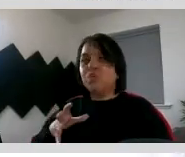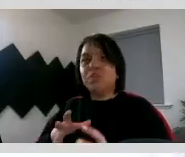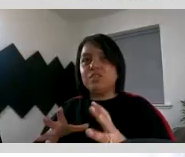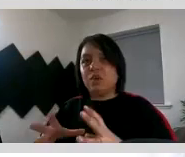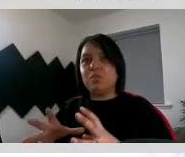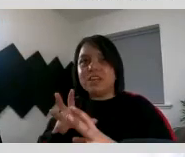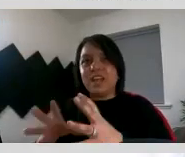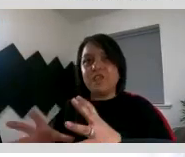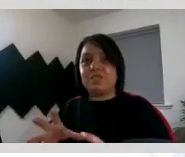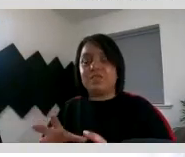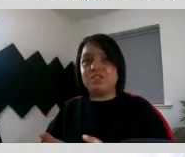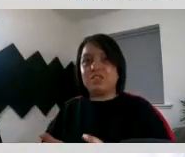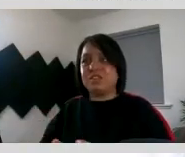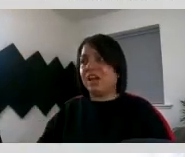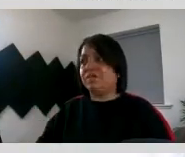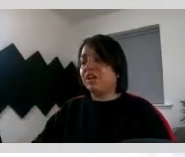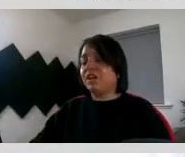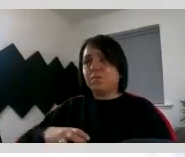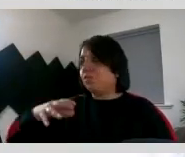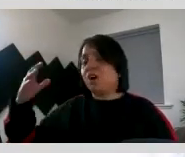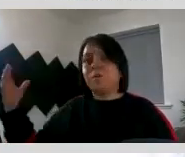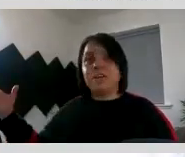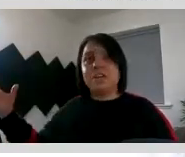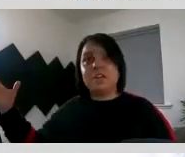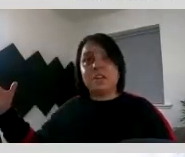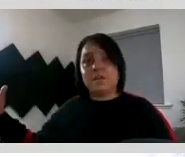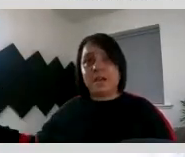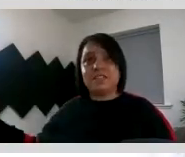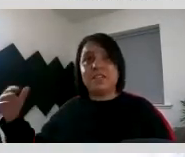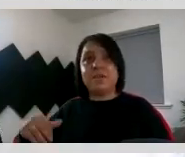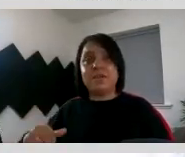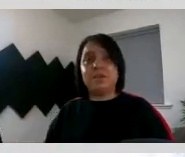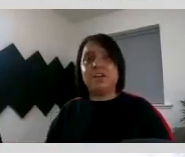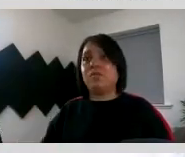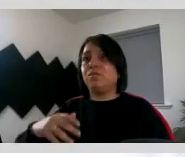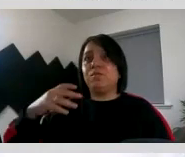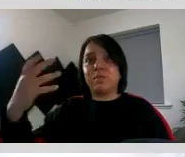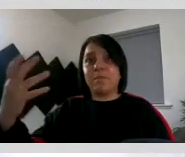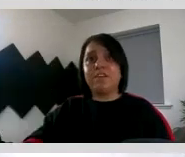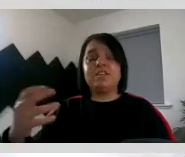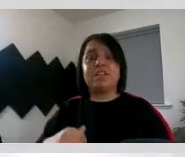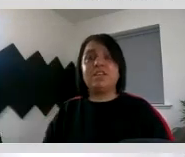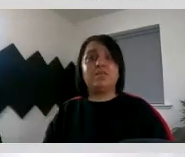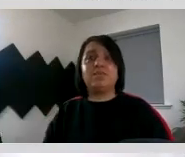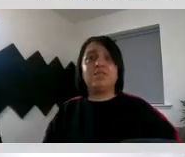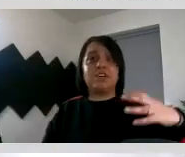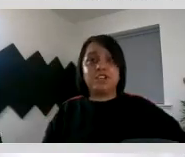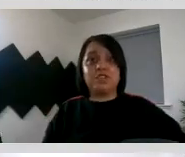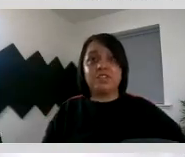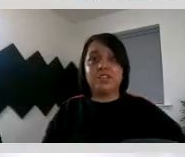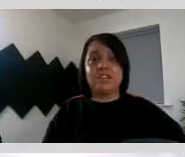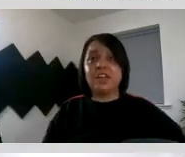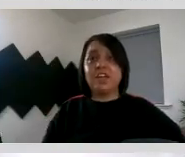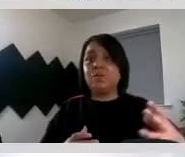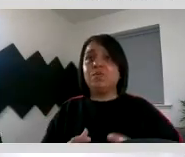you would know which areas of Manchester have more commonly Pakistani people in it, or Romanians in it, or Nigerians